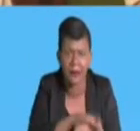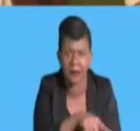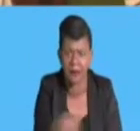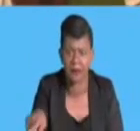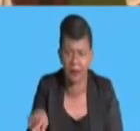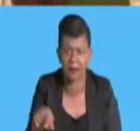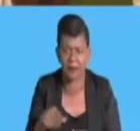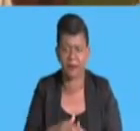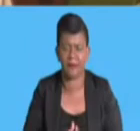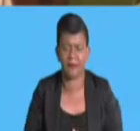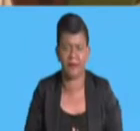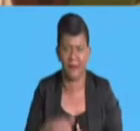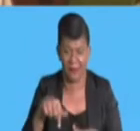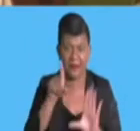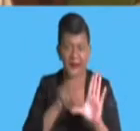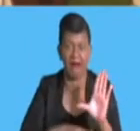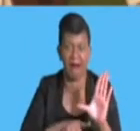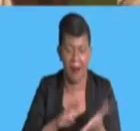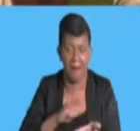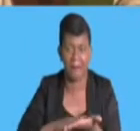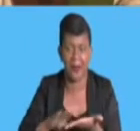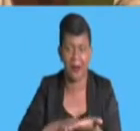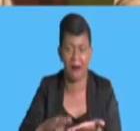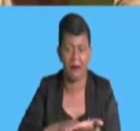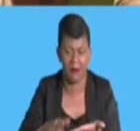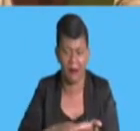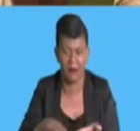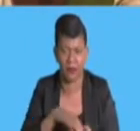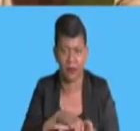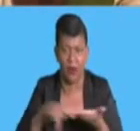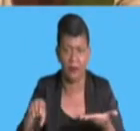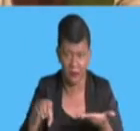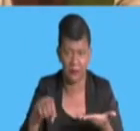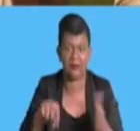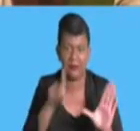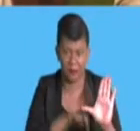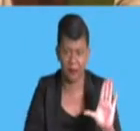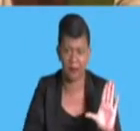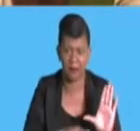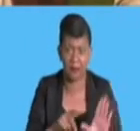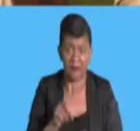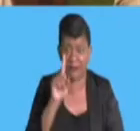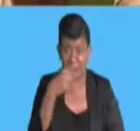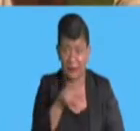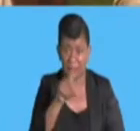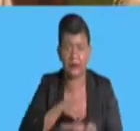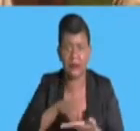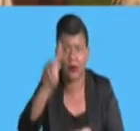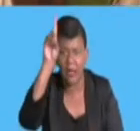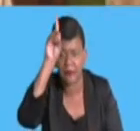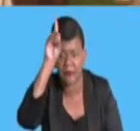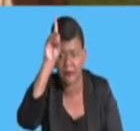billion year for our education system, as our last annual budget saw education become the first sector to ever receive an over $1